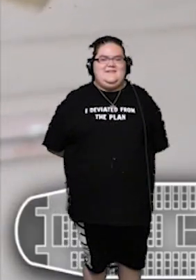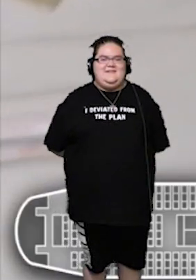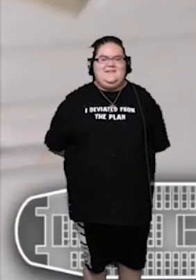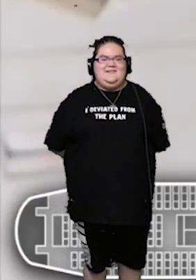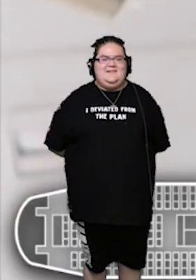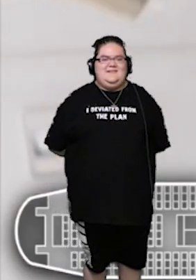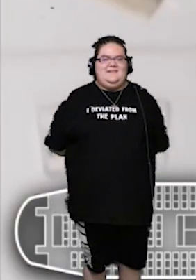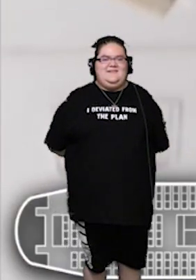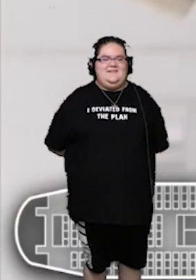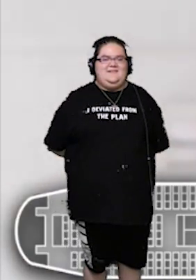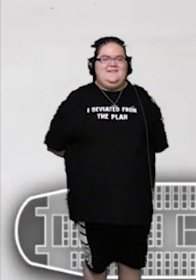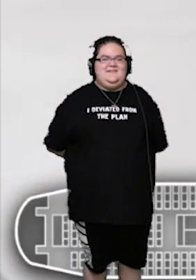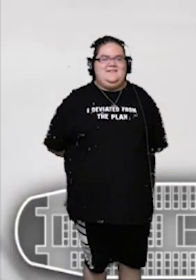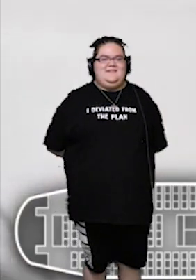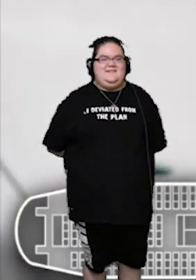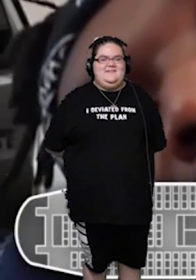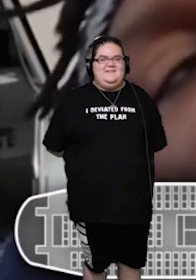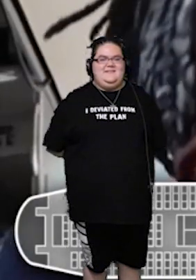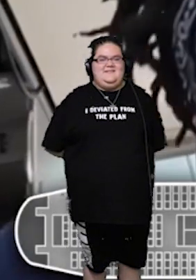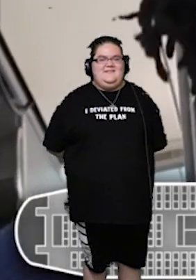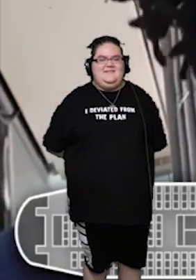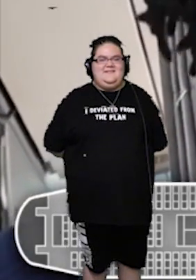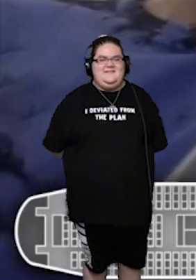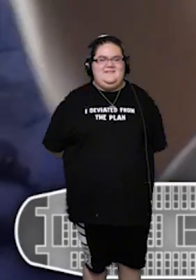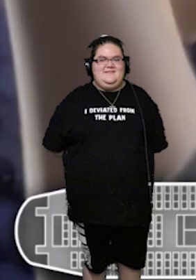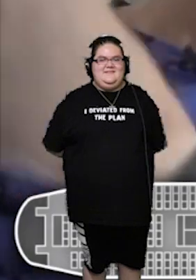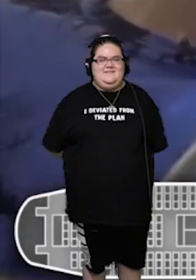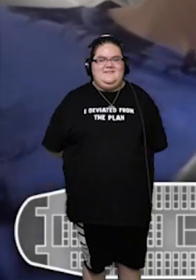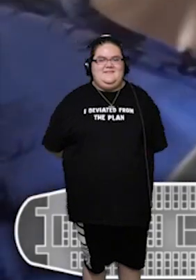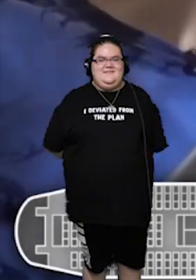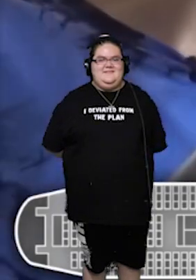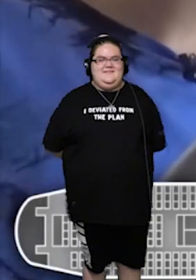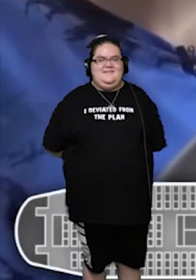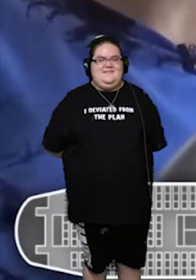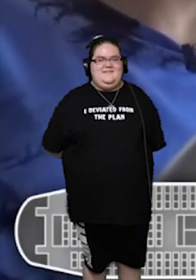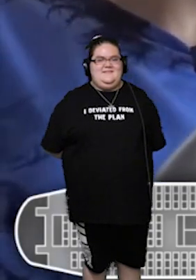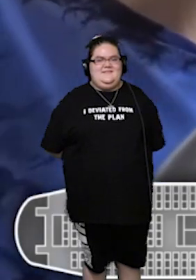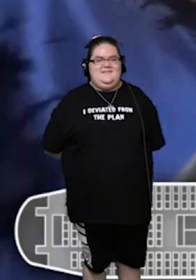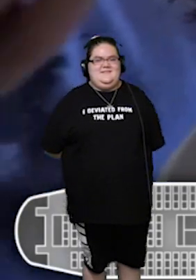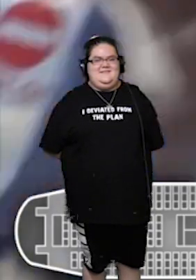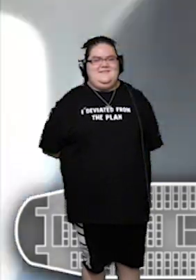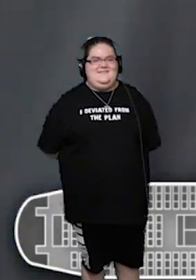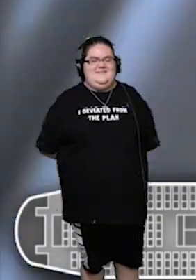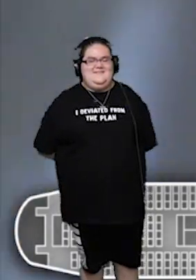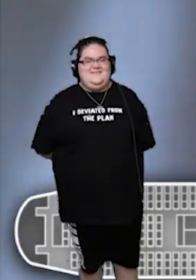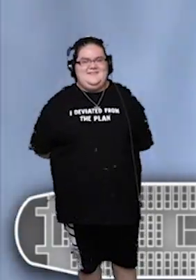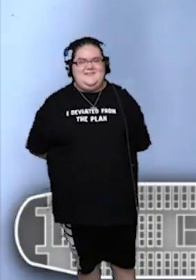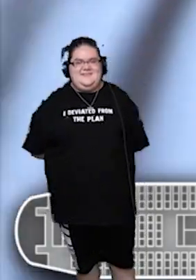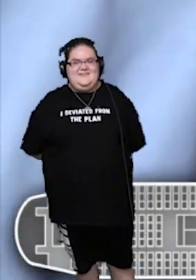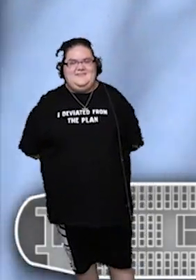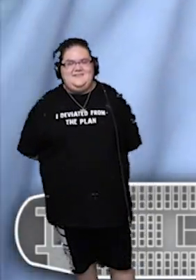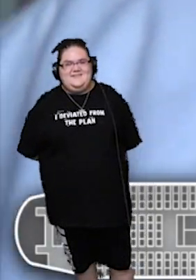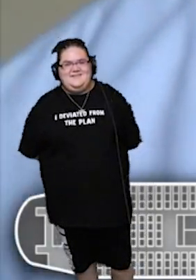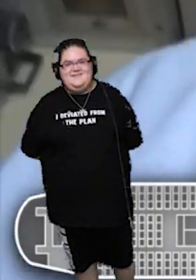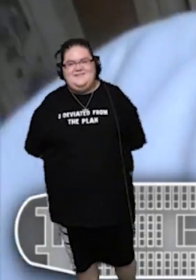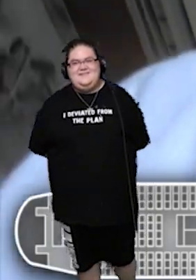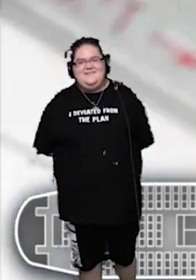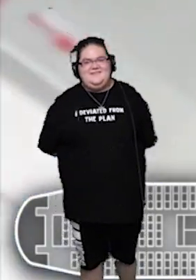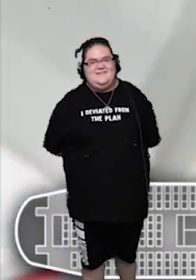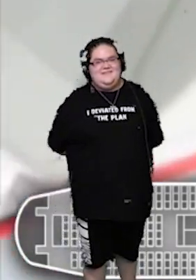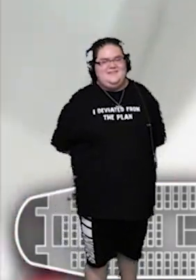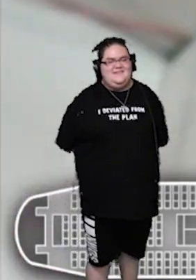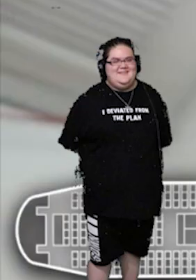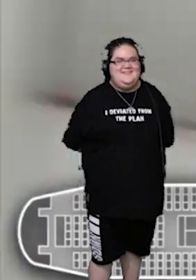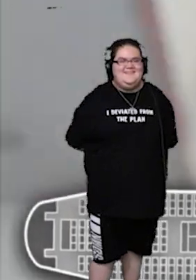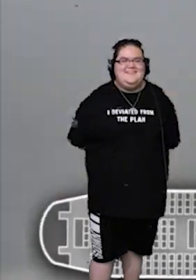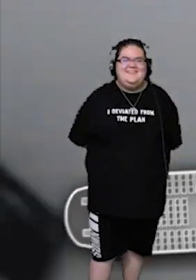there, in those seats. He hasn't seen us. Oh, they've swapped sides, but we're leaving them for now. Okay. We're